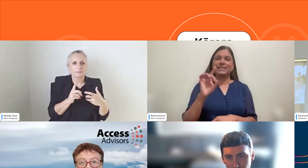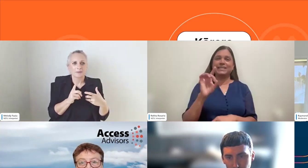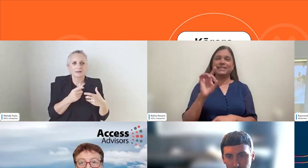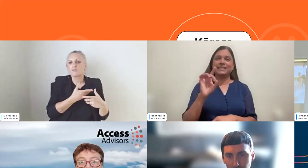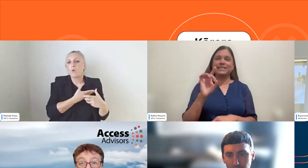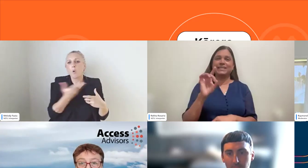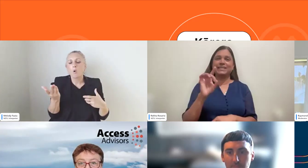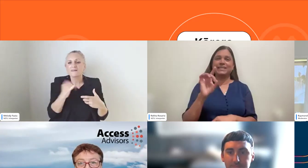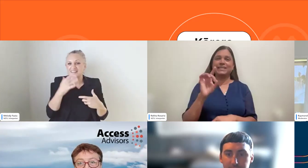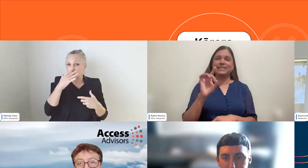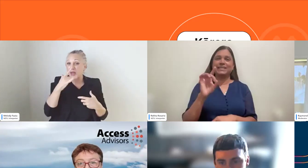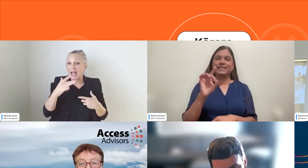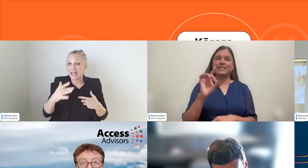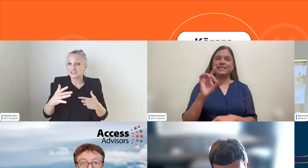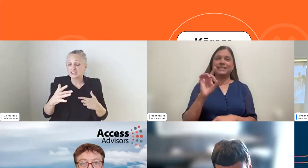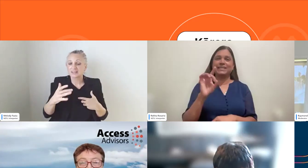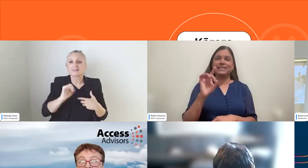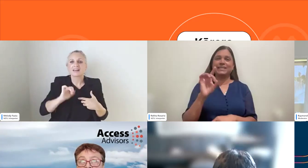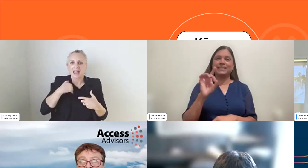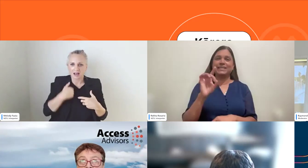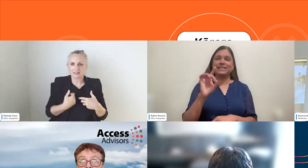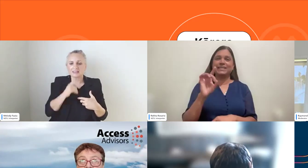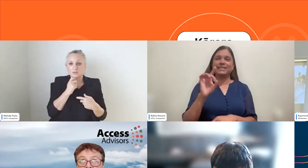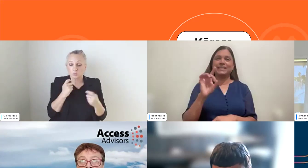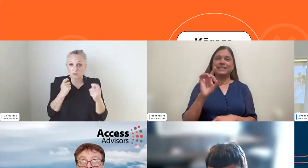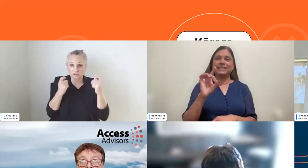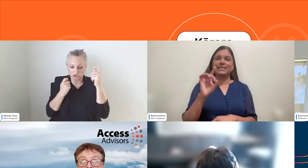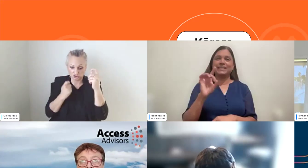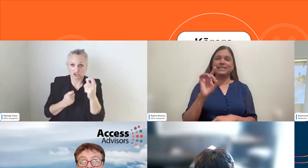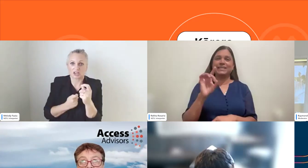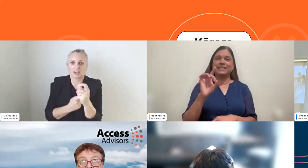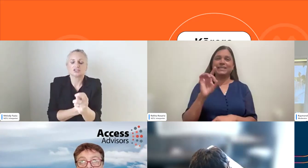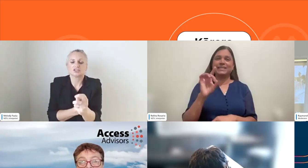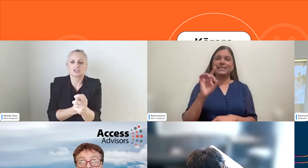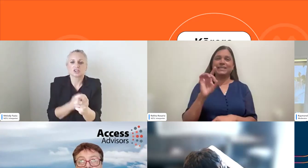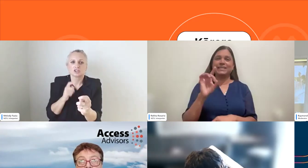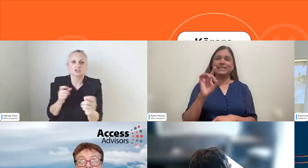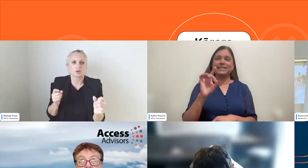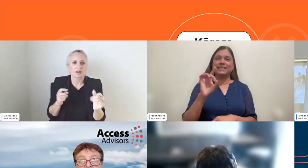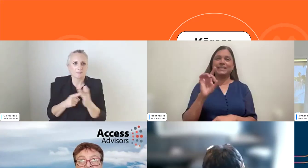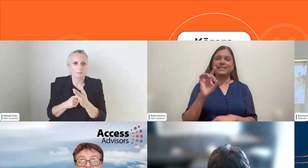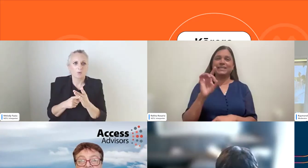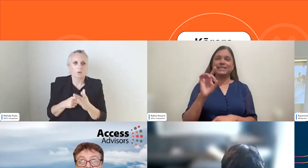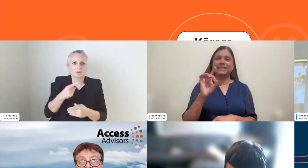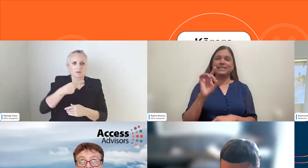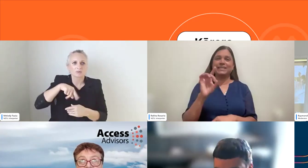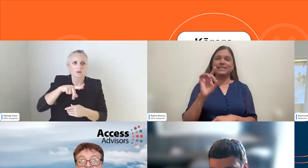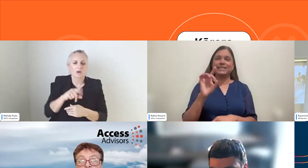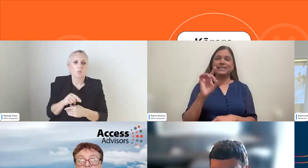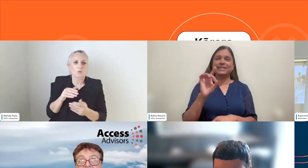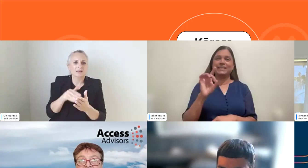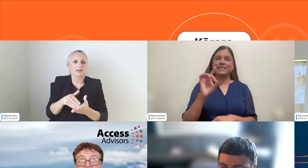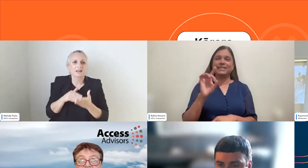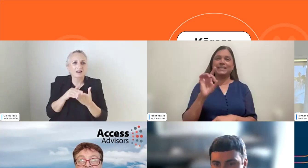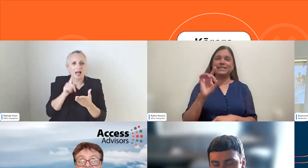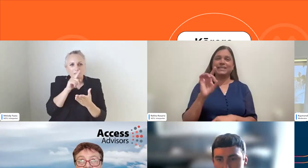those needs will change. So it's really important that we can help people to understand